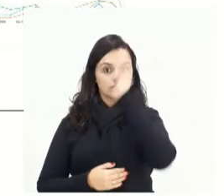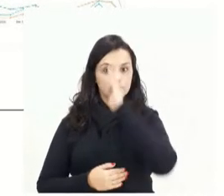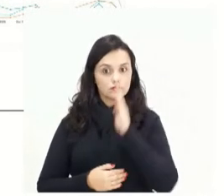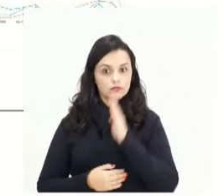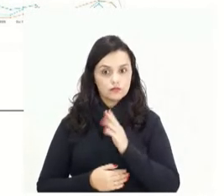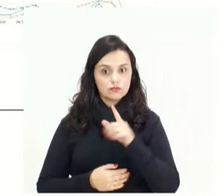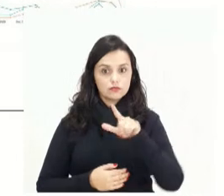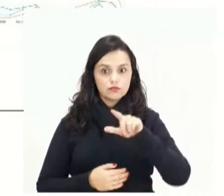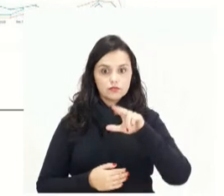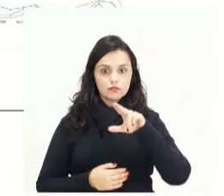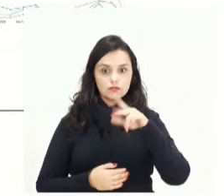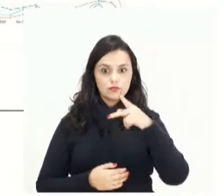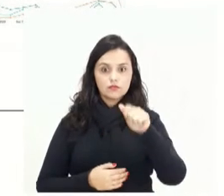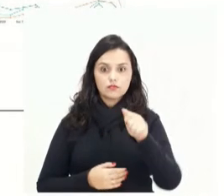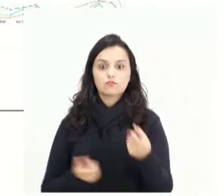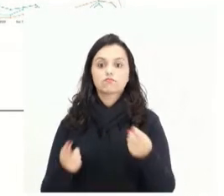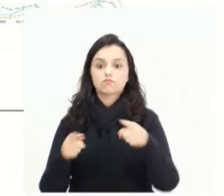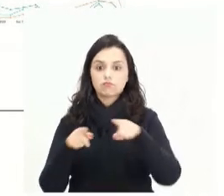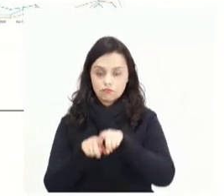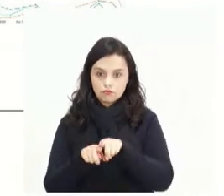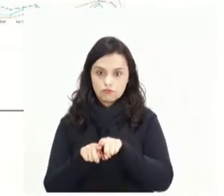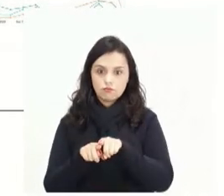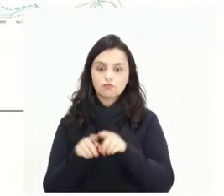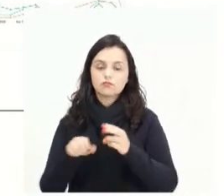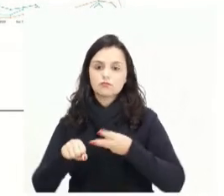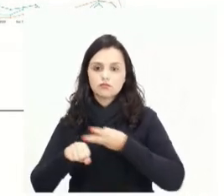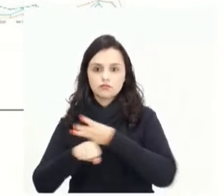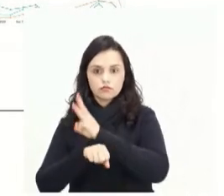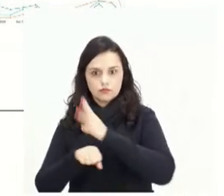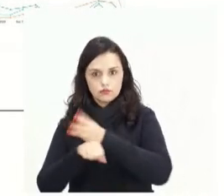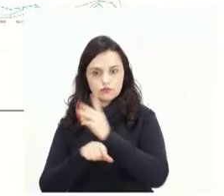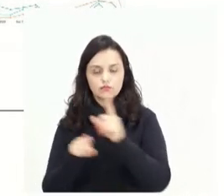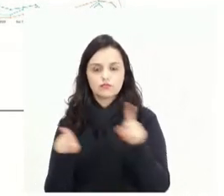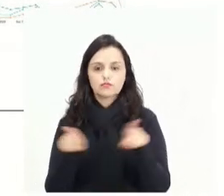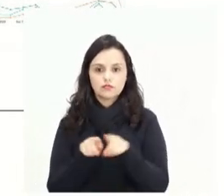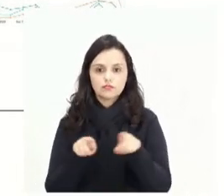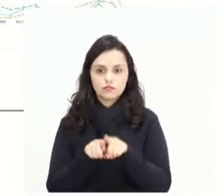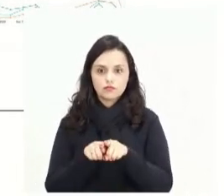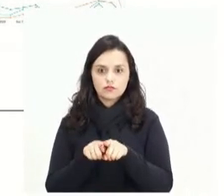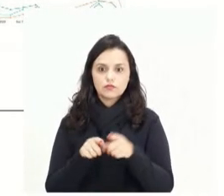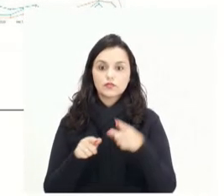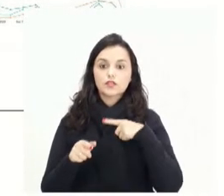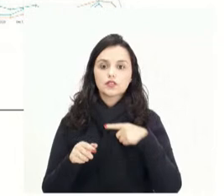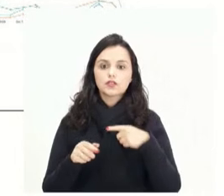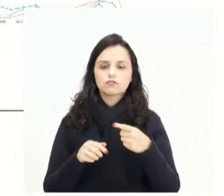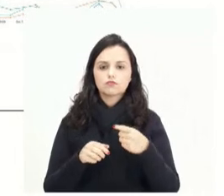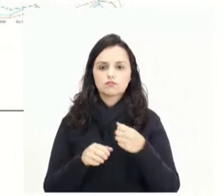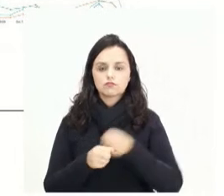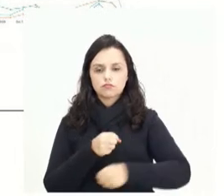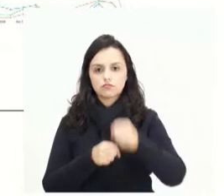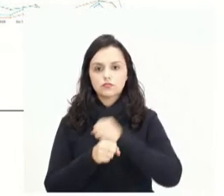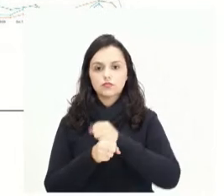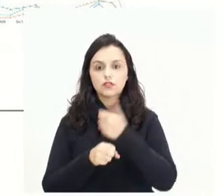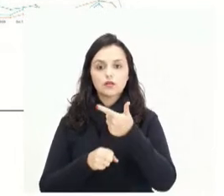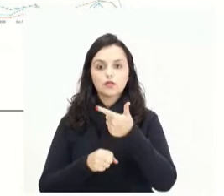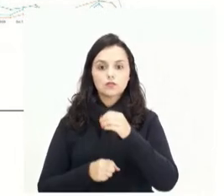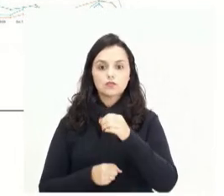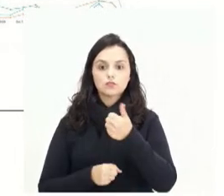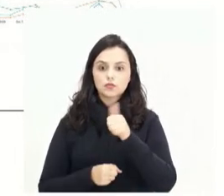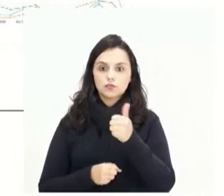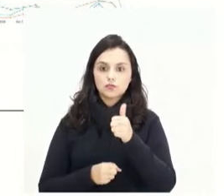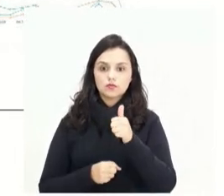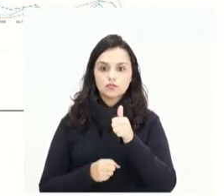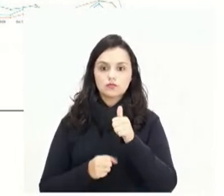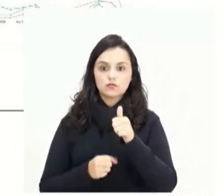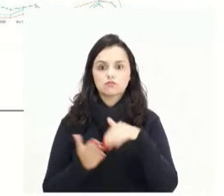lupa is one of the partners to check whatsapp information we've been partners since 2011 and it's been used